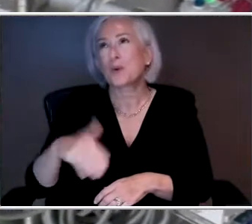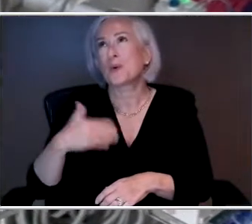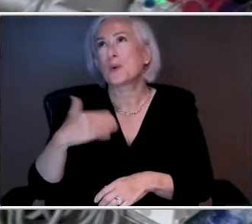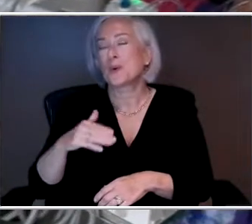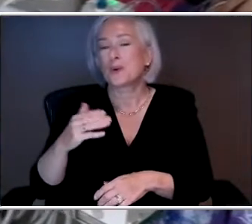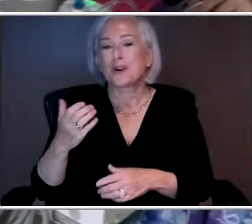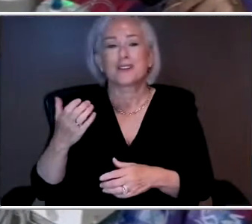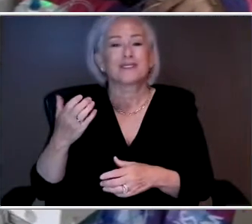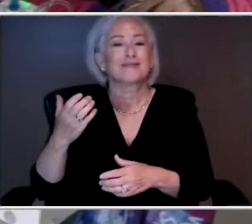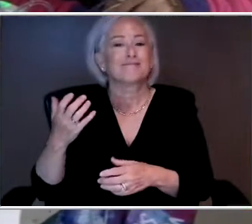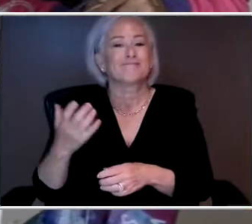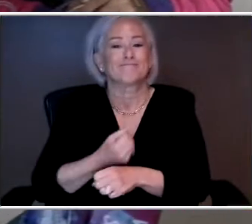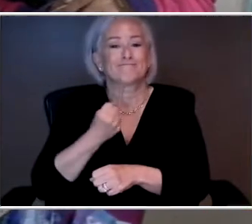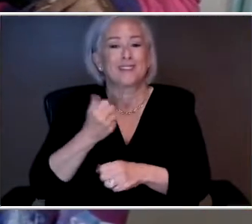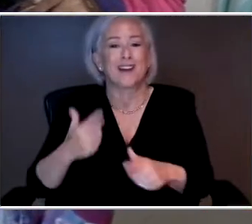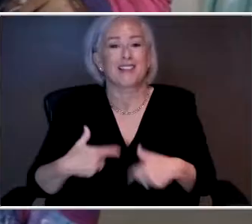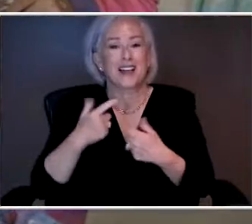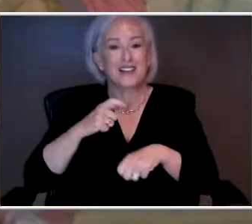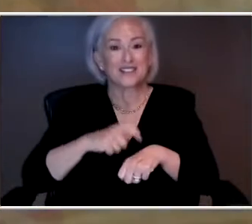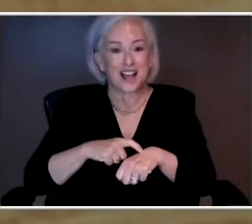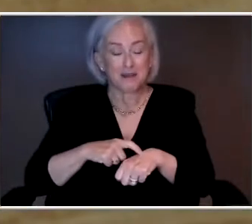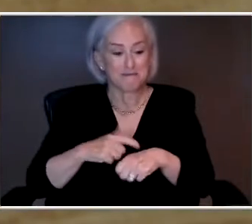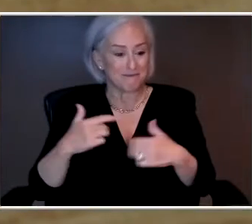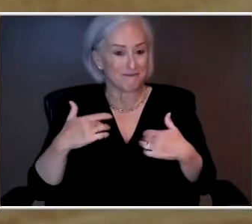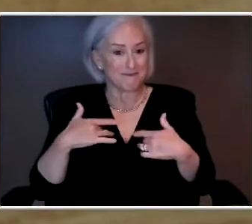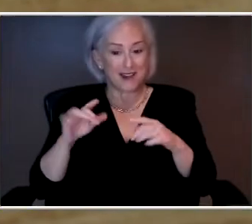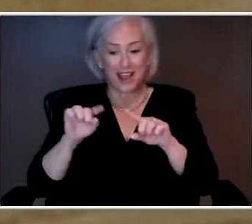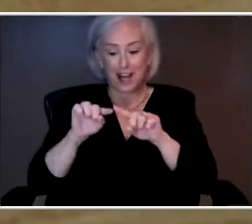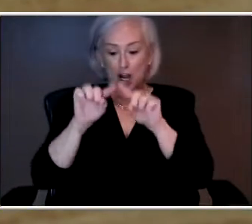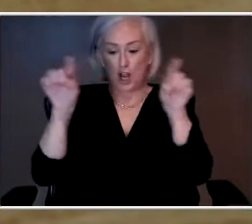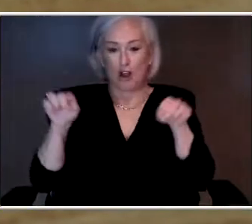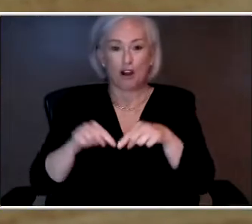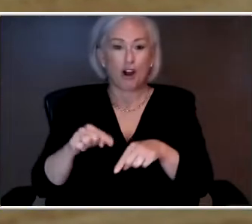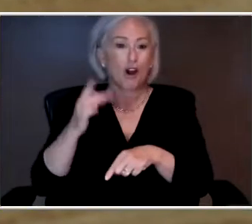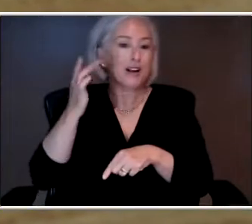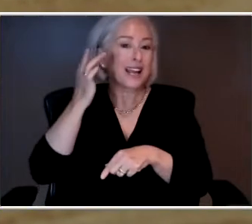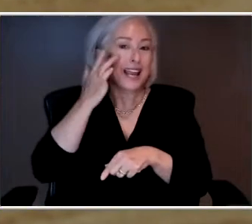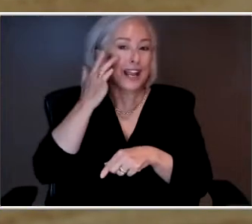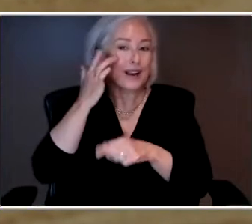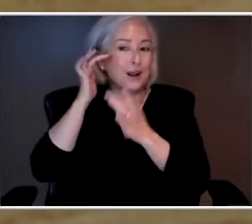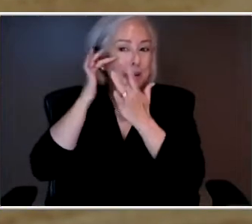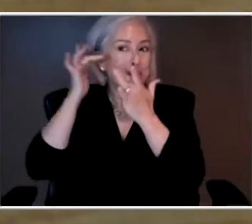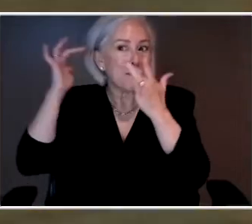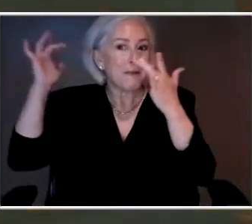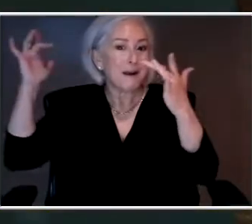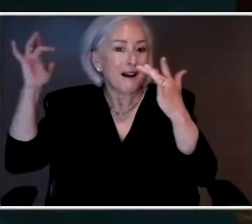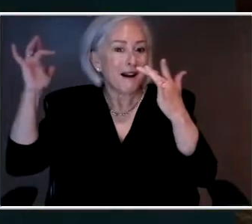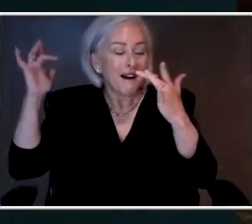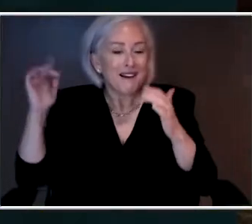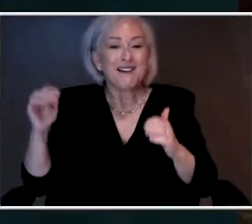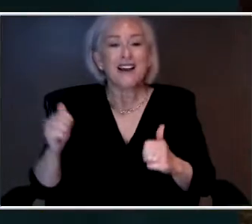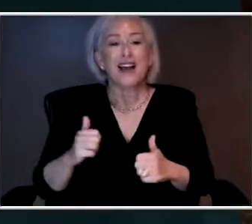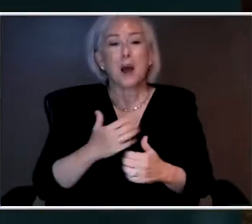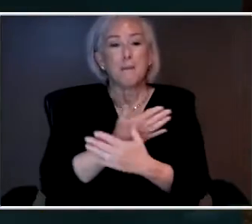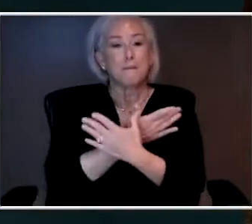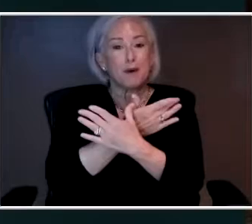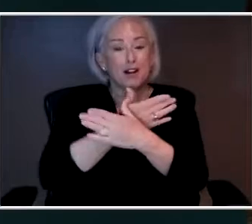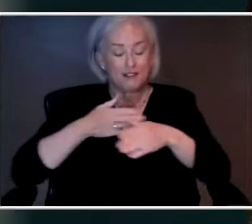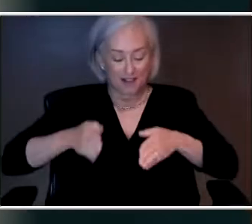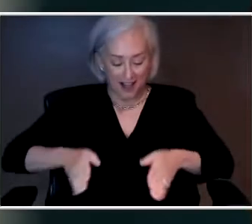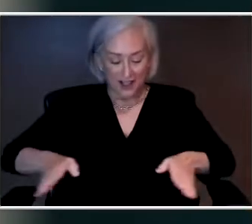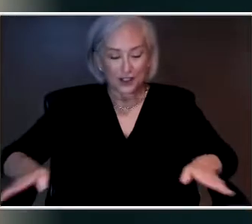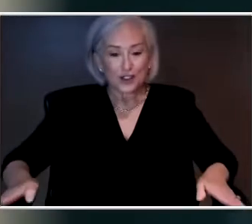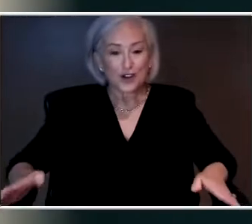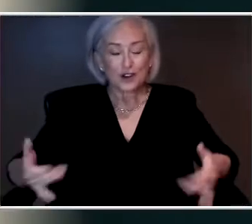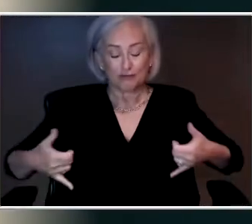my eye. For my outfit, I had on a butterfly skirt and a sequins jacket with some